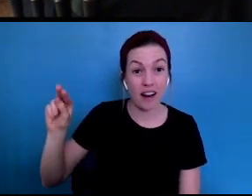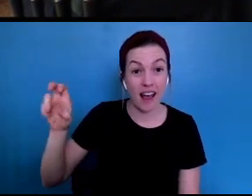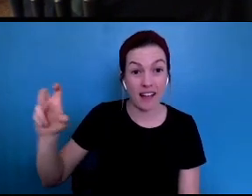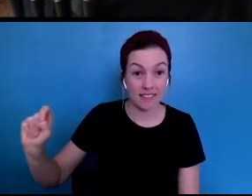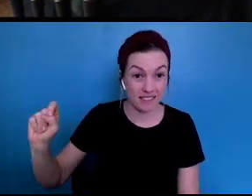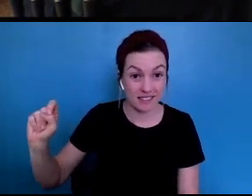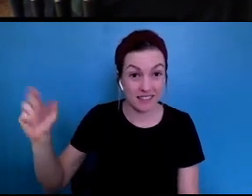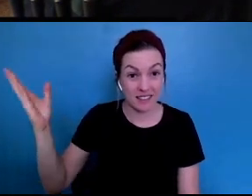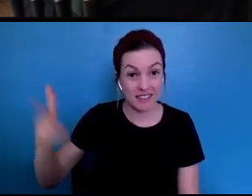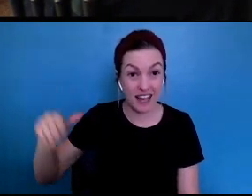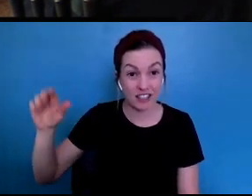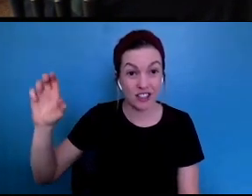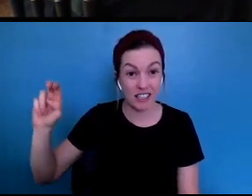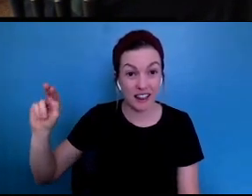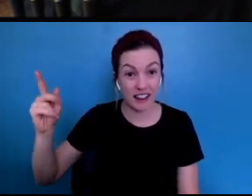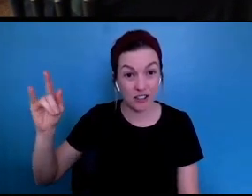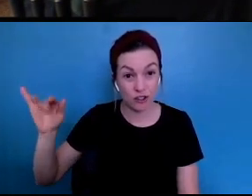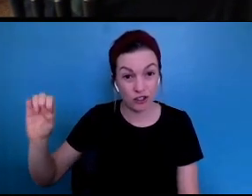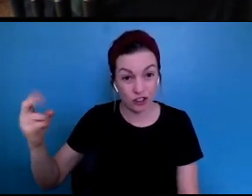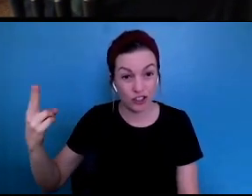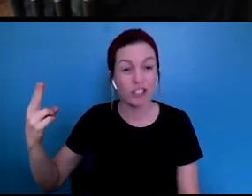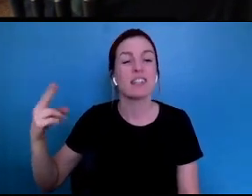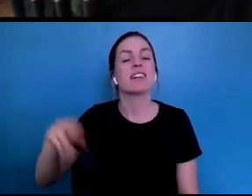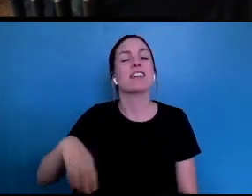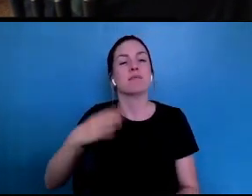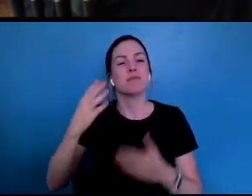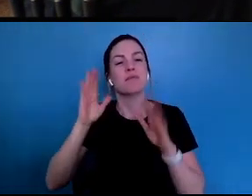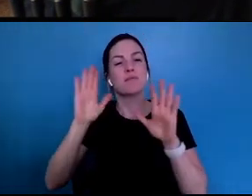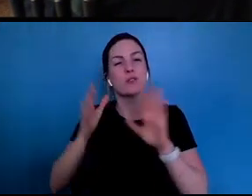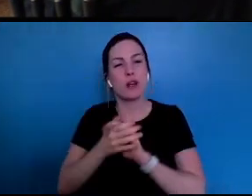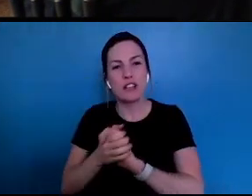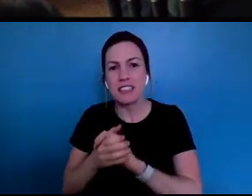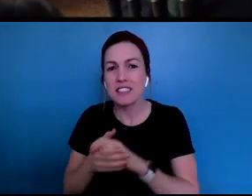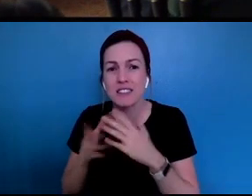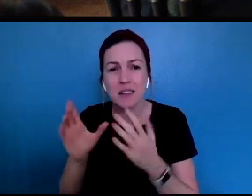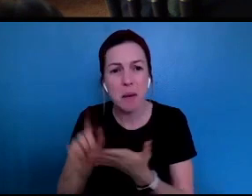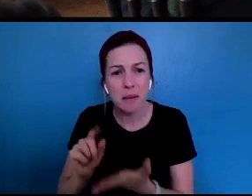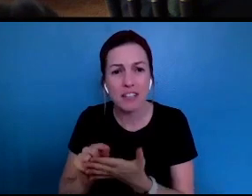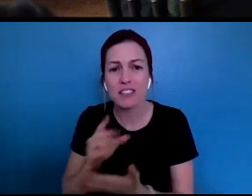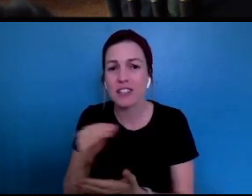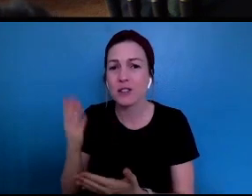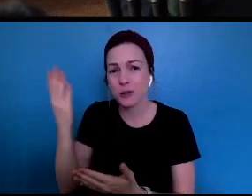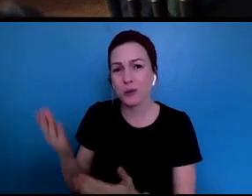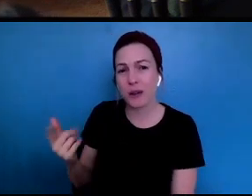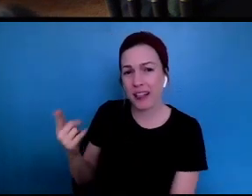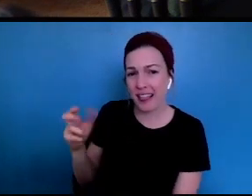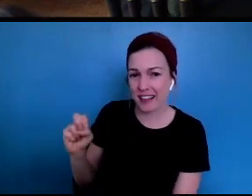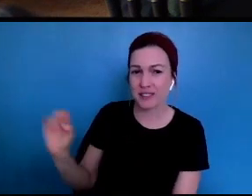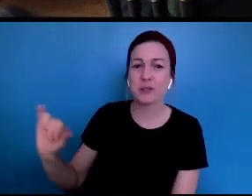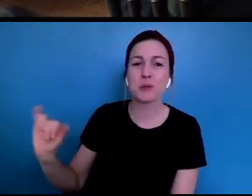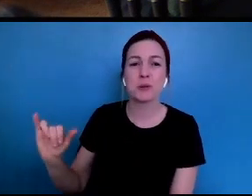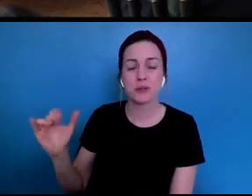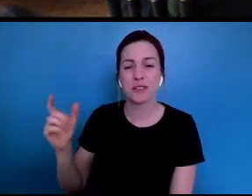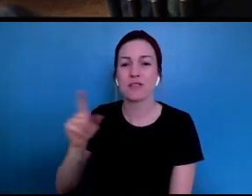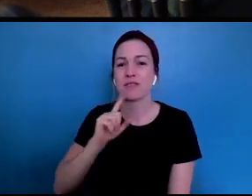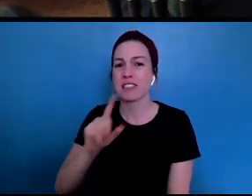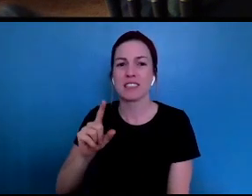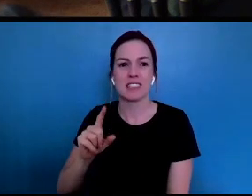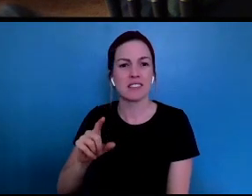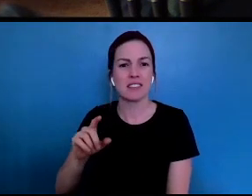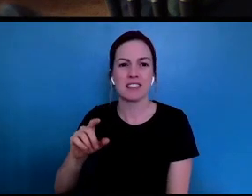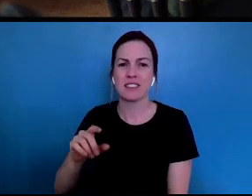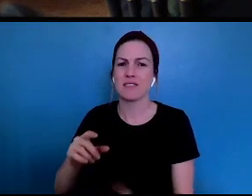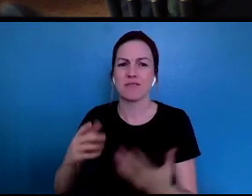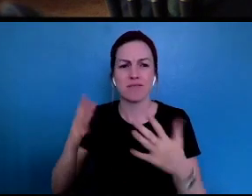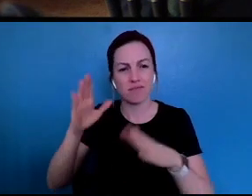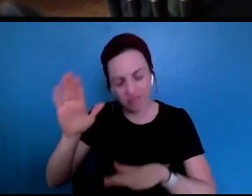plurality.net/English. So congratulations very much on the publication, and to you, Glenn, as well, really. A magnum opus, and we're so